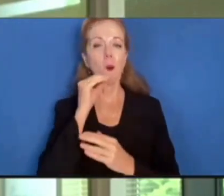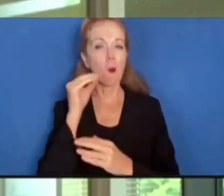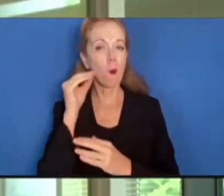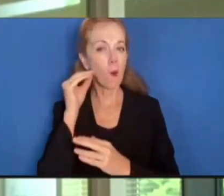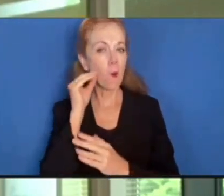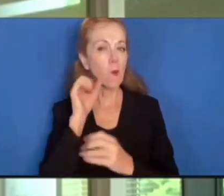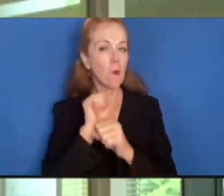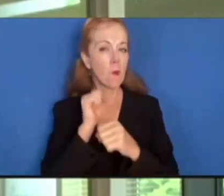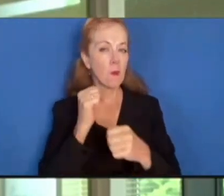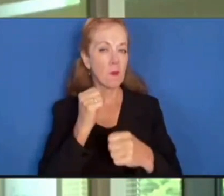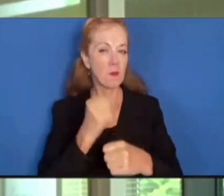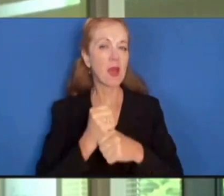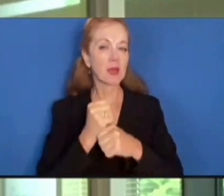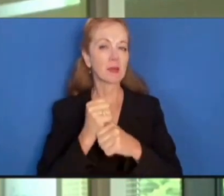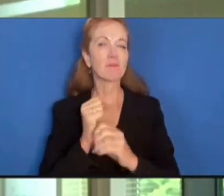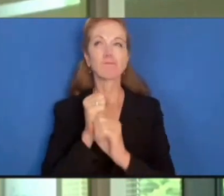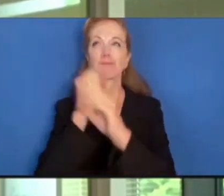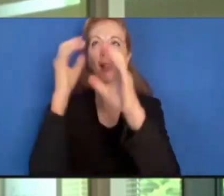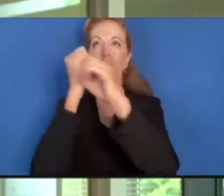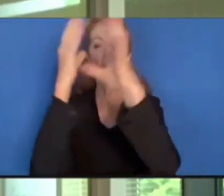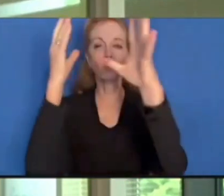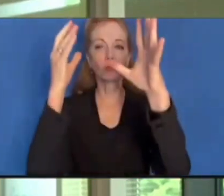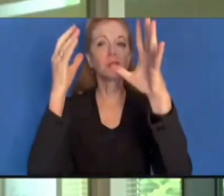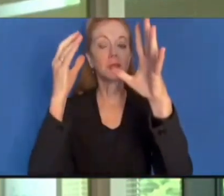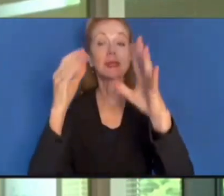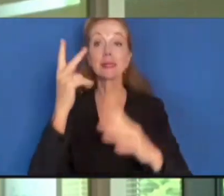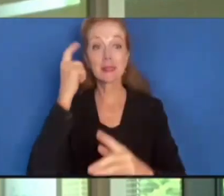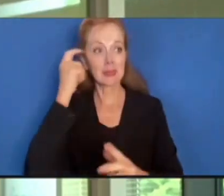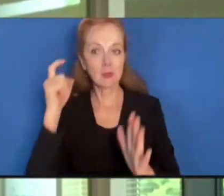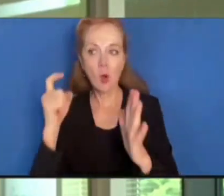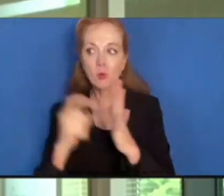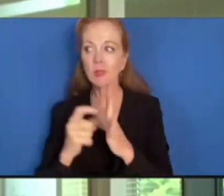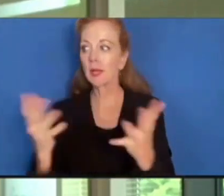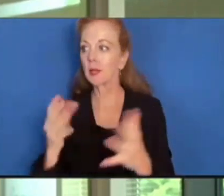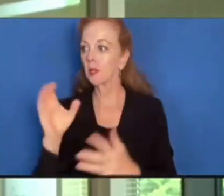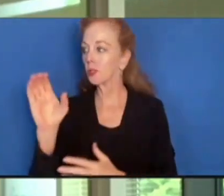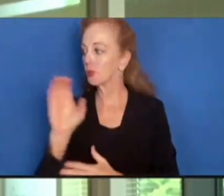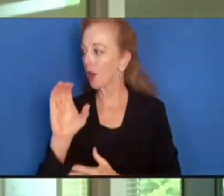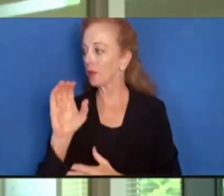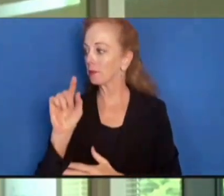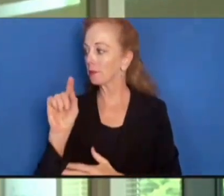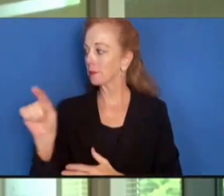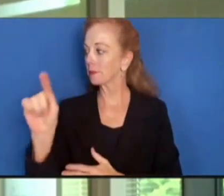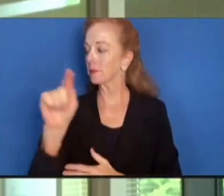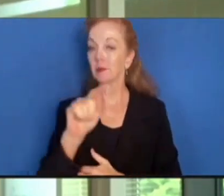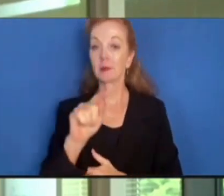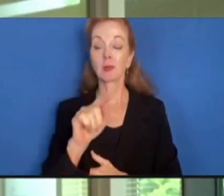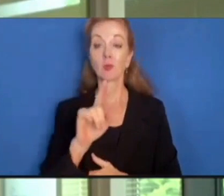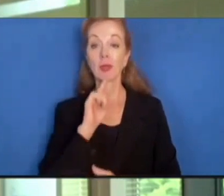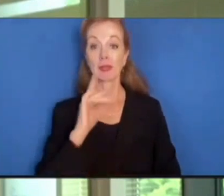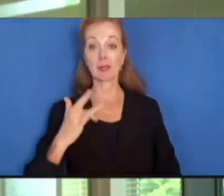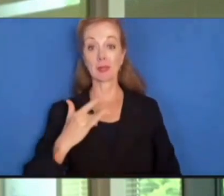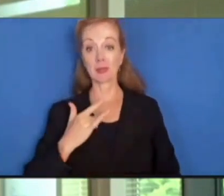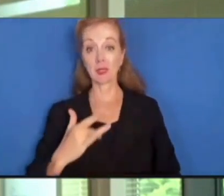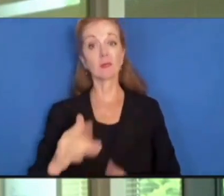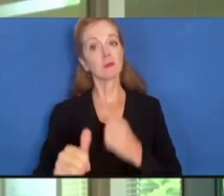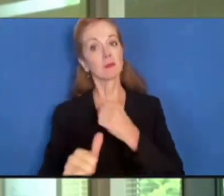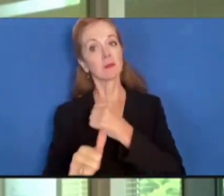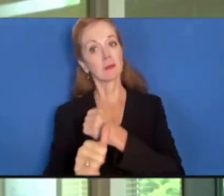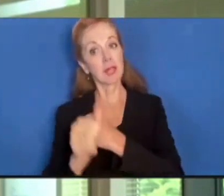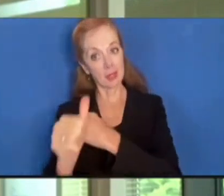rising nationwide. We are seeing it here in Charlotte, and it's being seen elsewhere. These are very sensitive, and they're very dangerous.